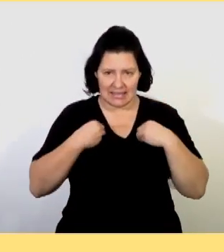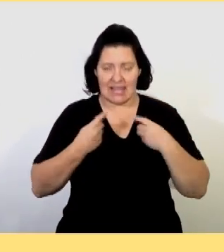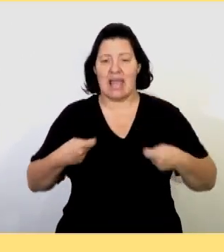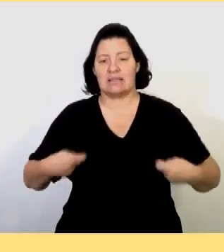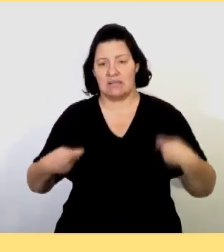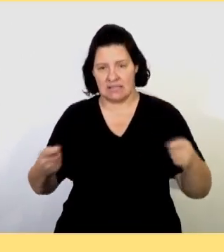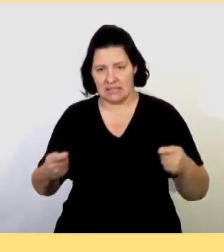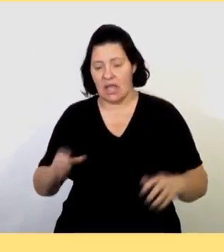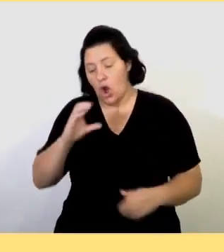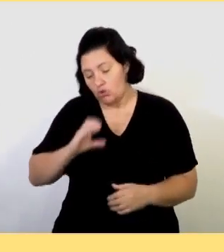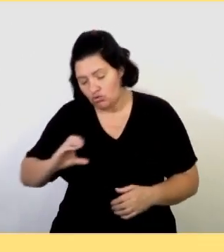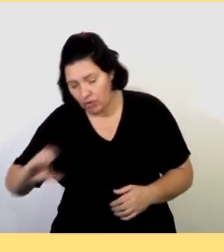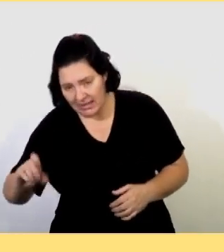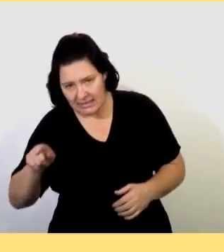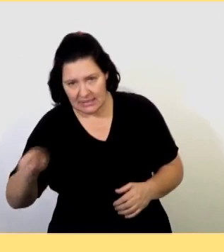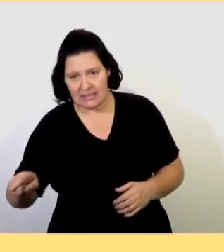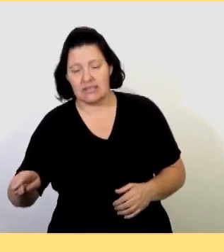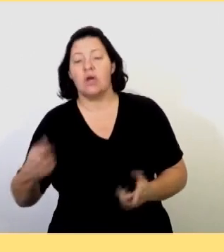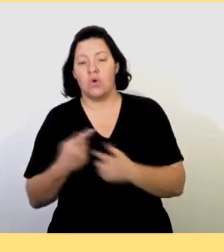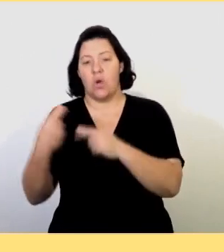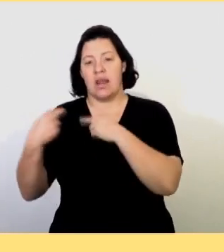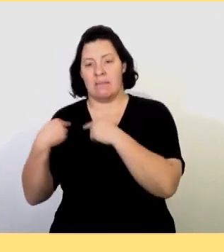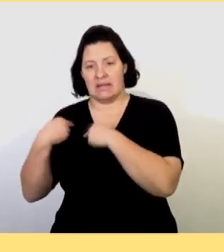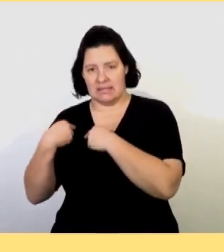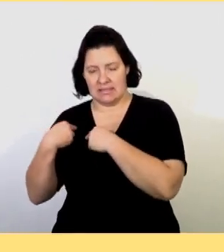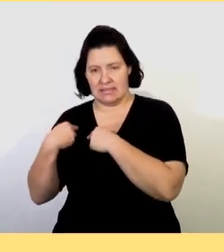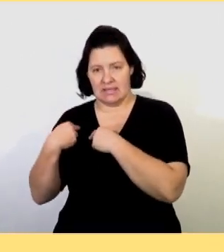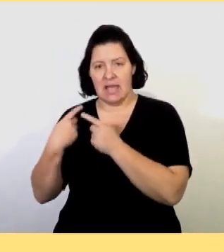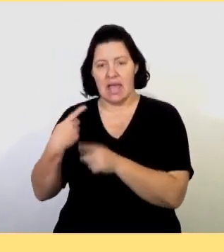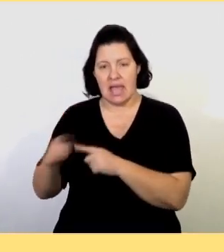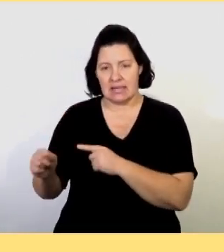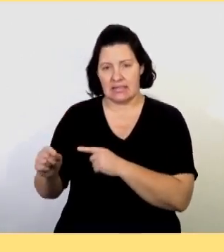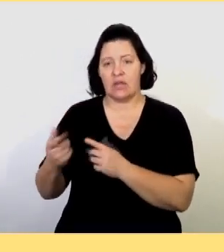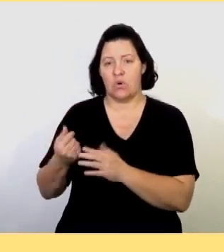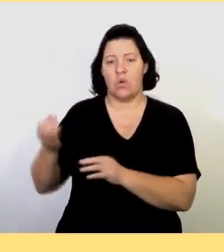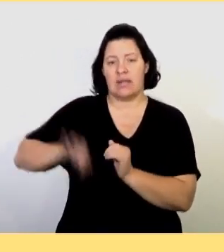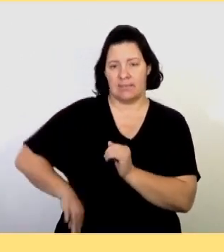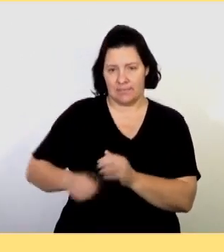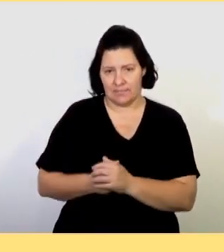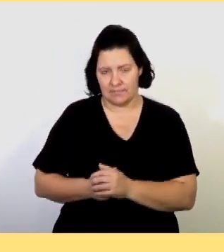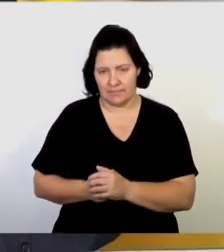your expenses, and you credit your liabilities and your